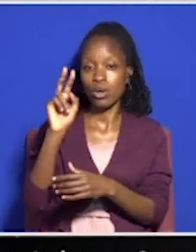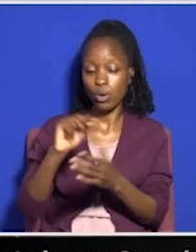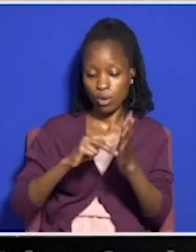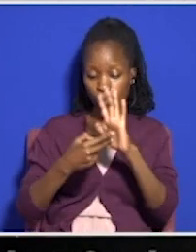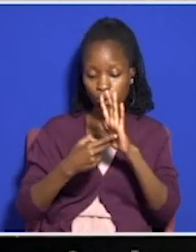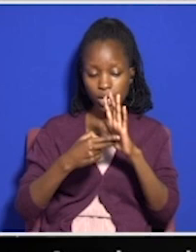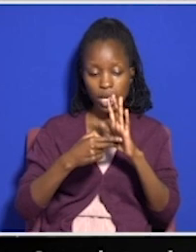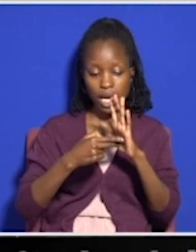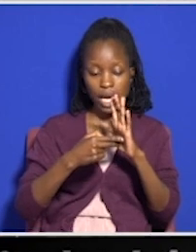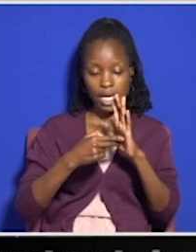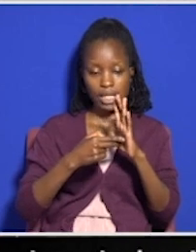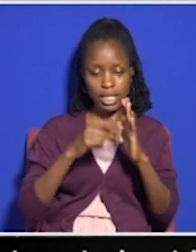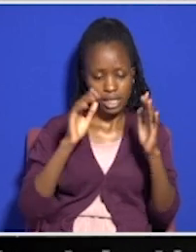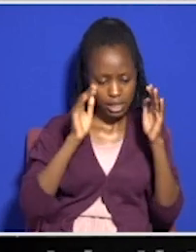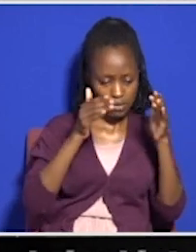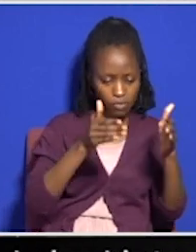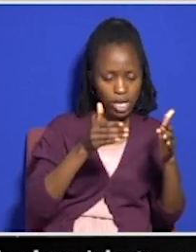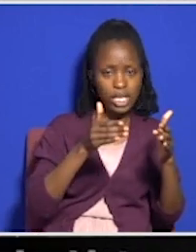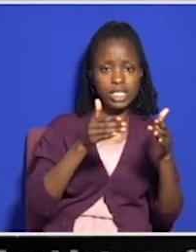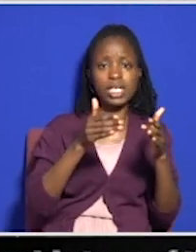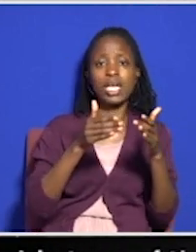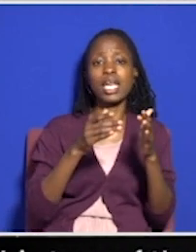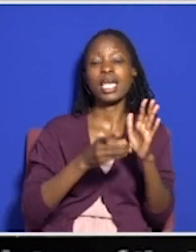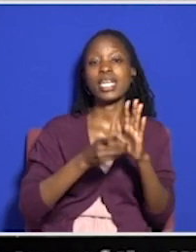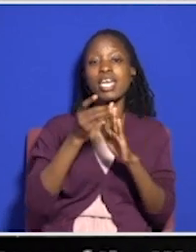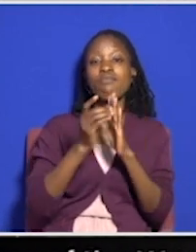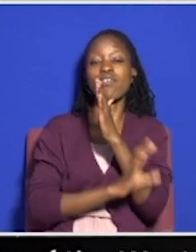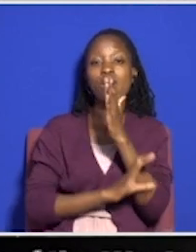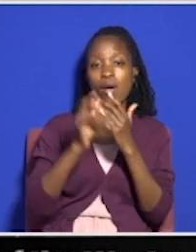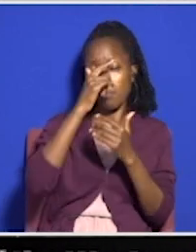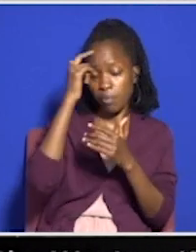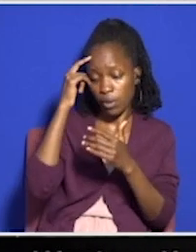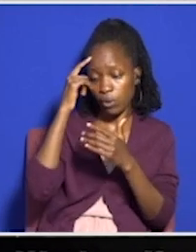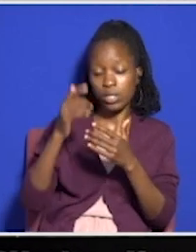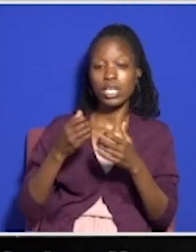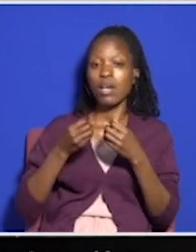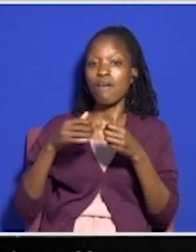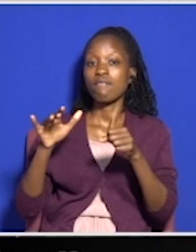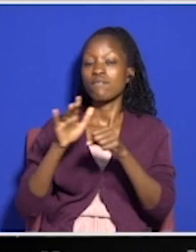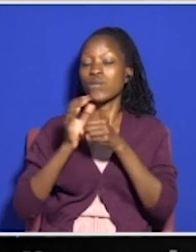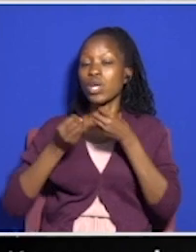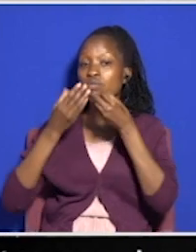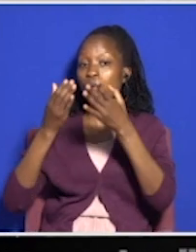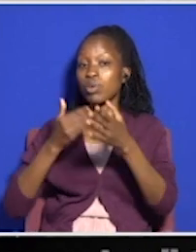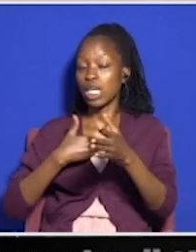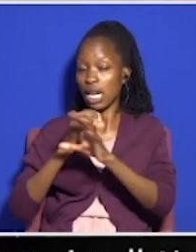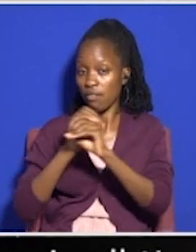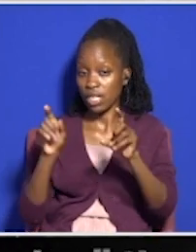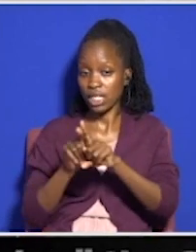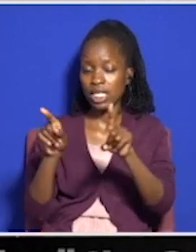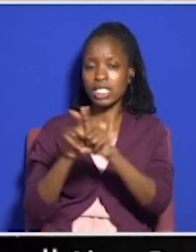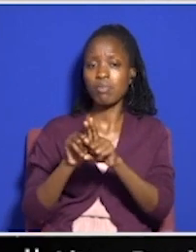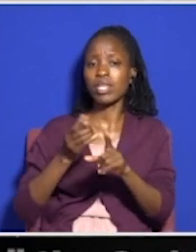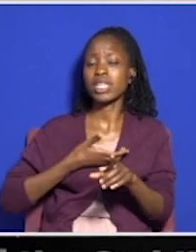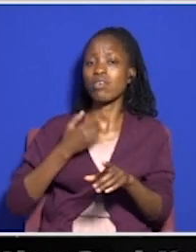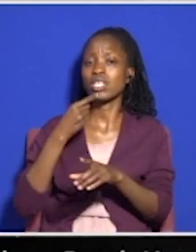citizens from developing countries due to a lack of full disclosure by the cryptocurrencies. The committee said most